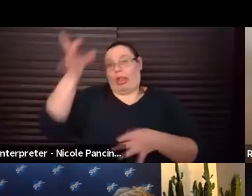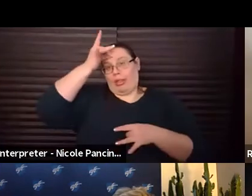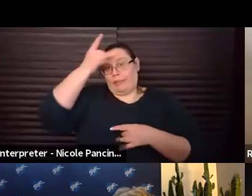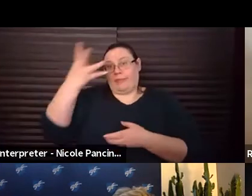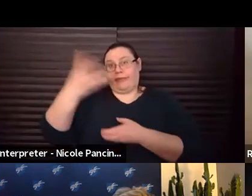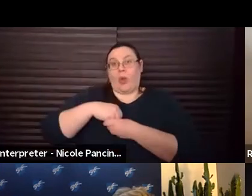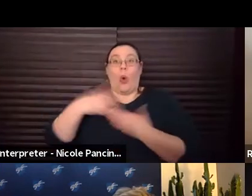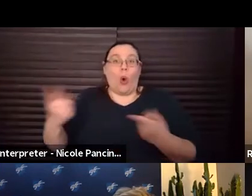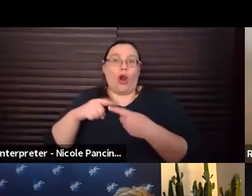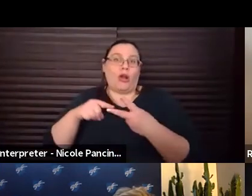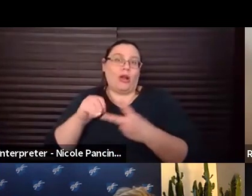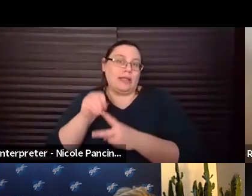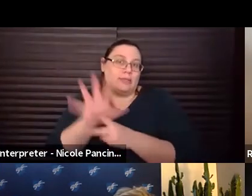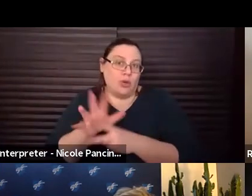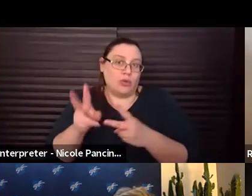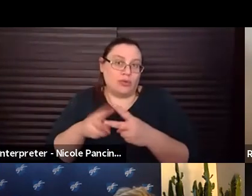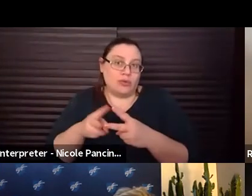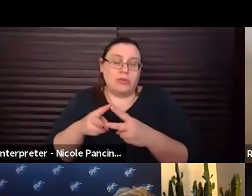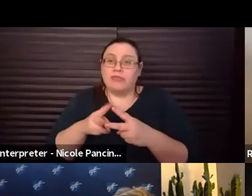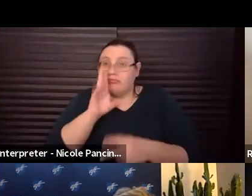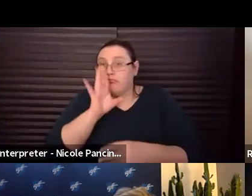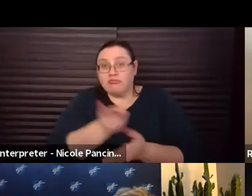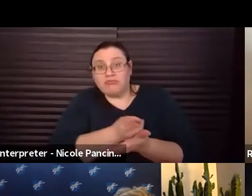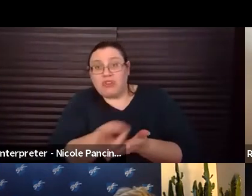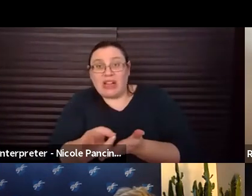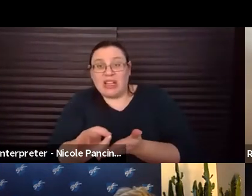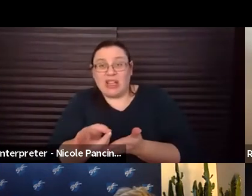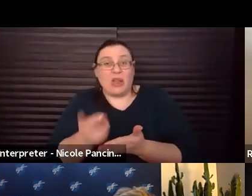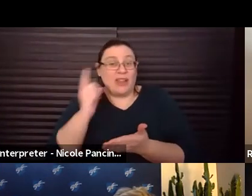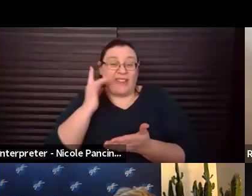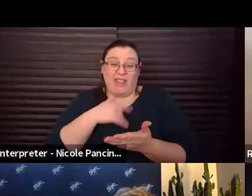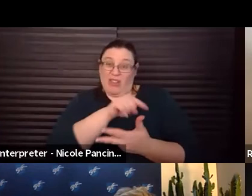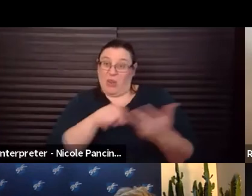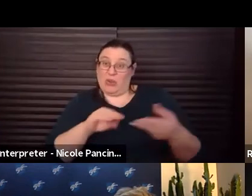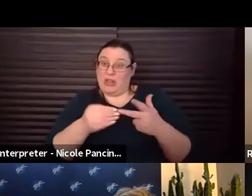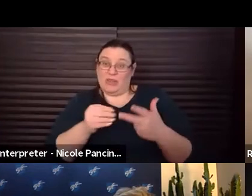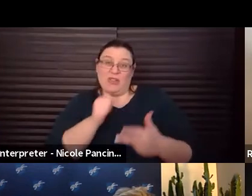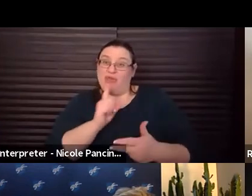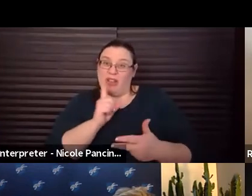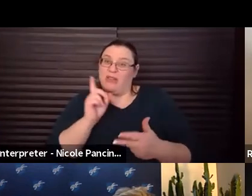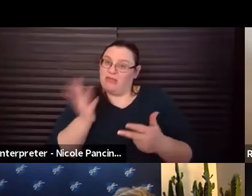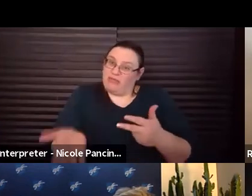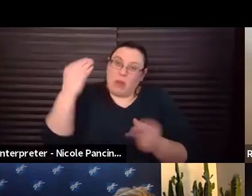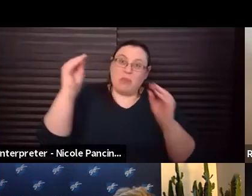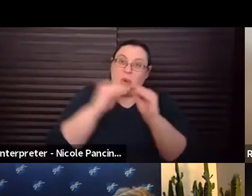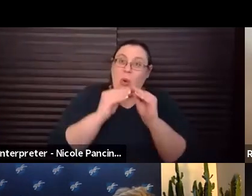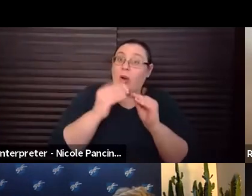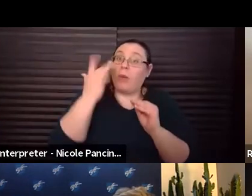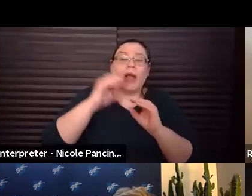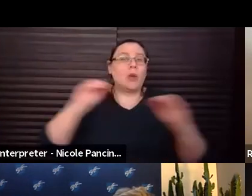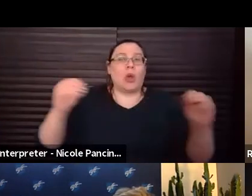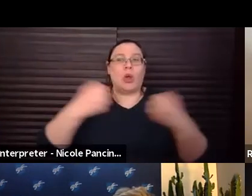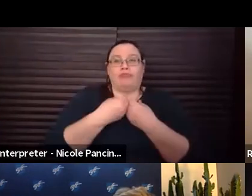exposed, and quite frankly, we believe that those numbers are much higher because we don't have transparency